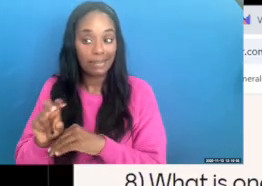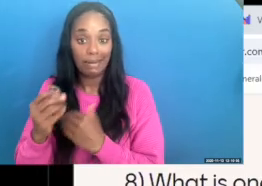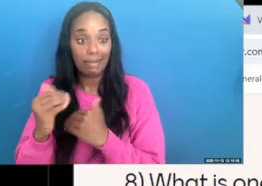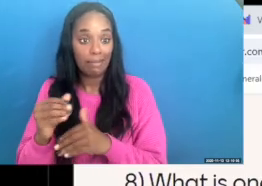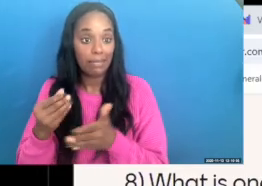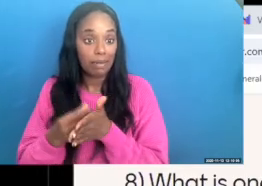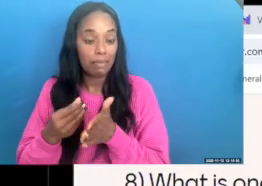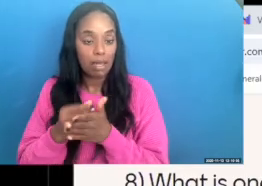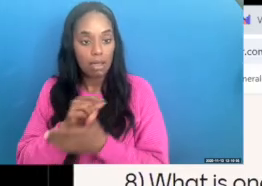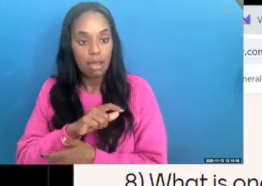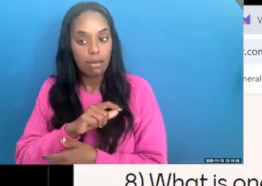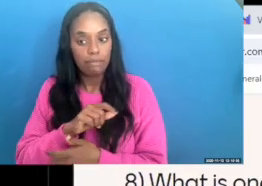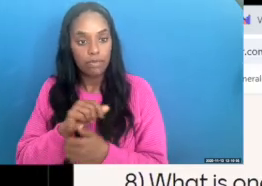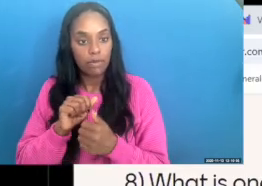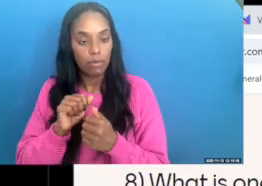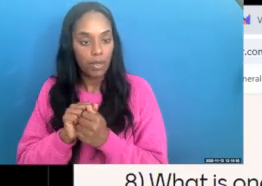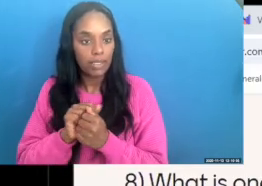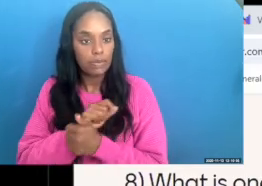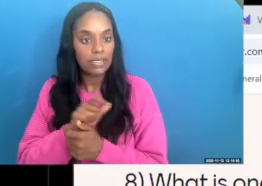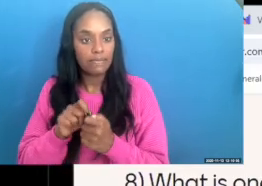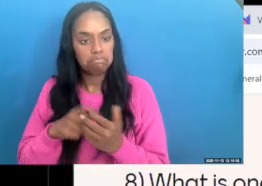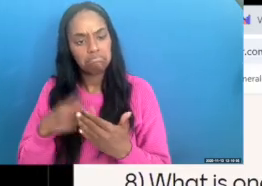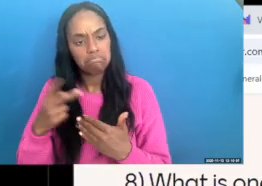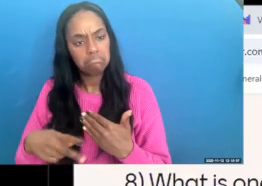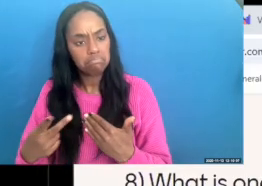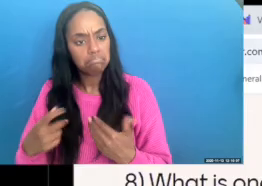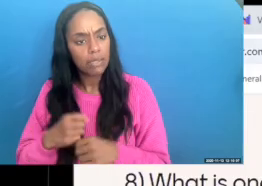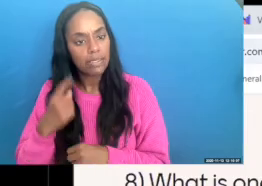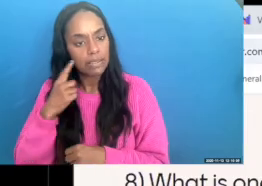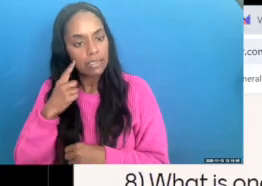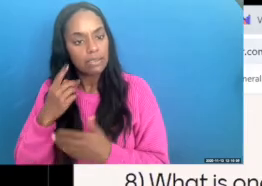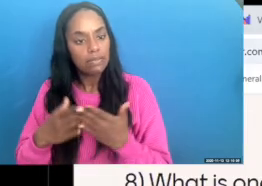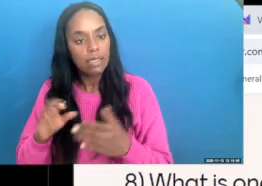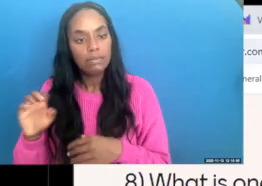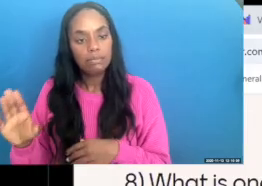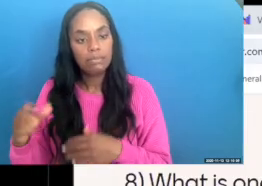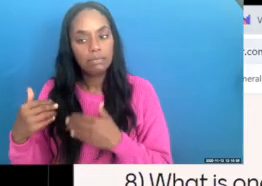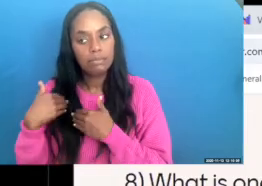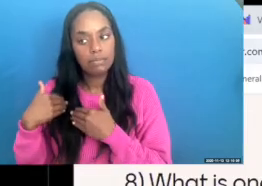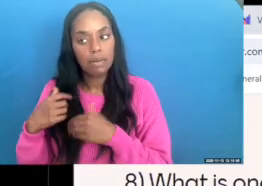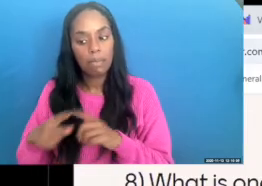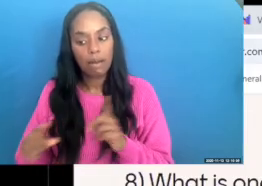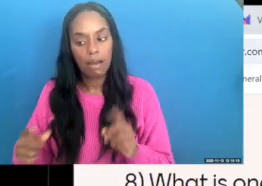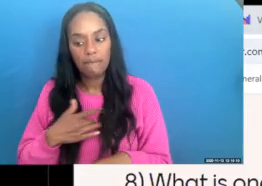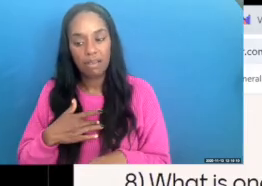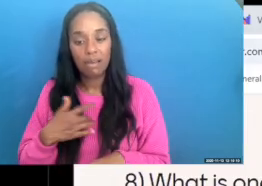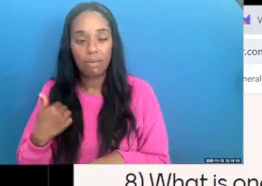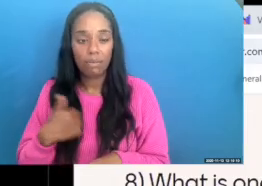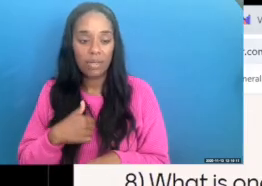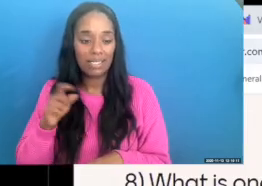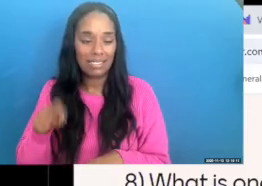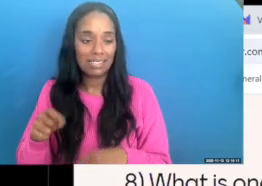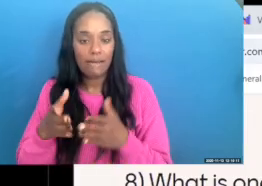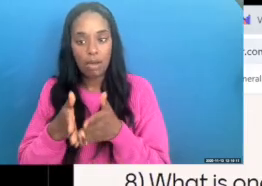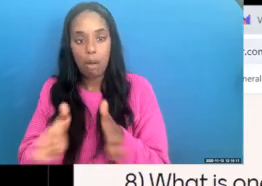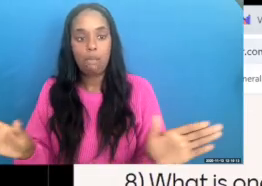to say, I know a lot of the discussion today is centered around how to allocate a limited pot of funding across, specific